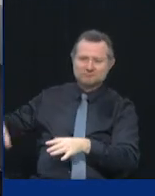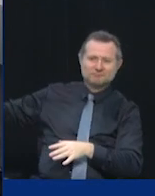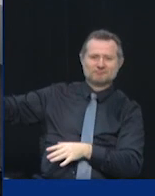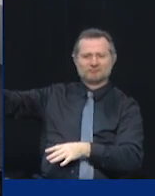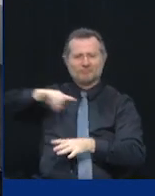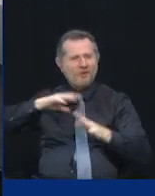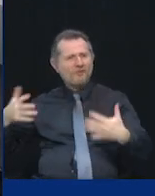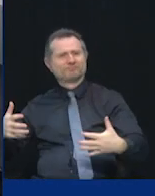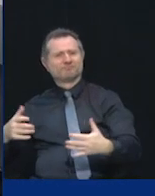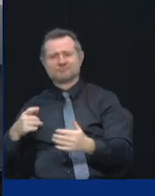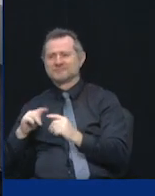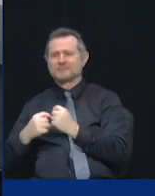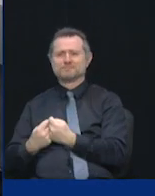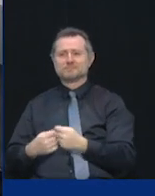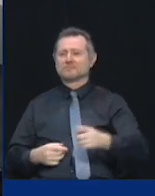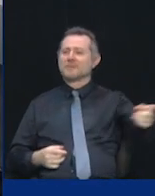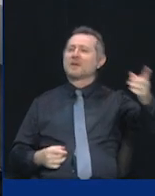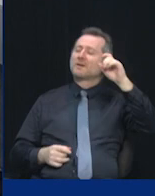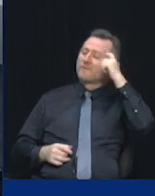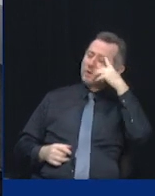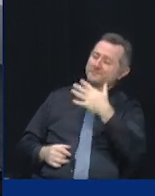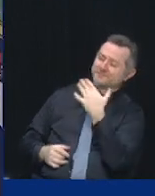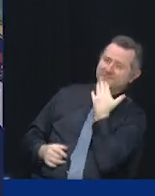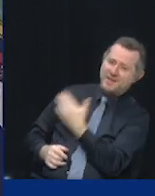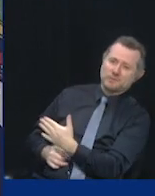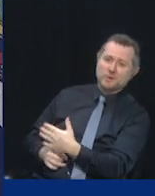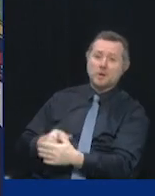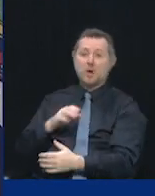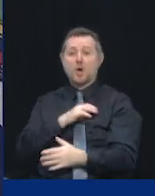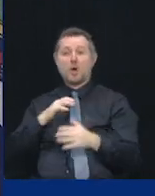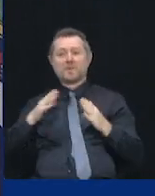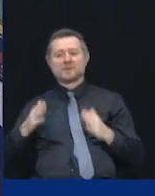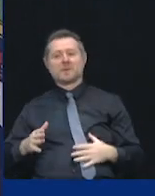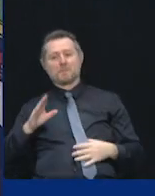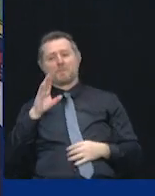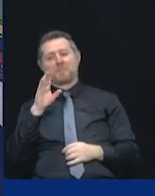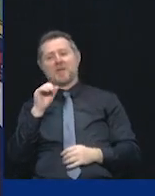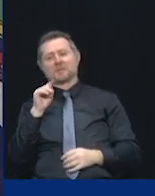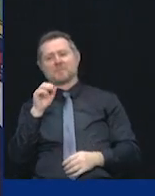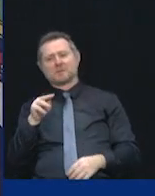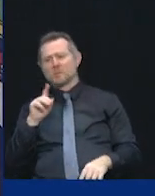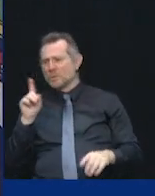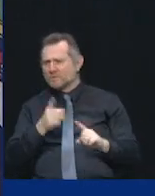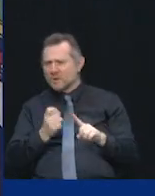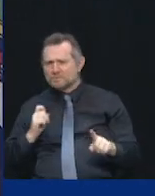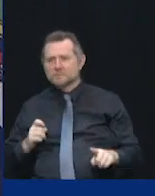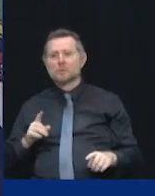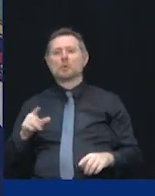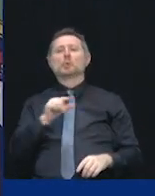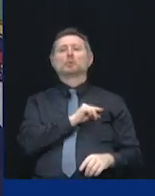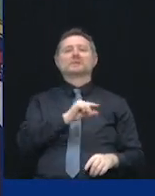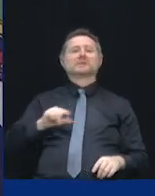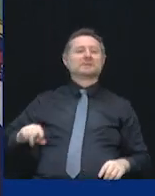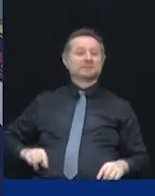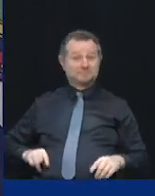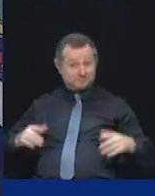John. Commissioner Bedman has been great for us. Where's he from? Queens, another Queens boy. There you go. What a coincidence.